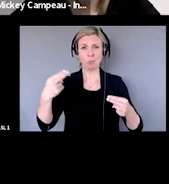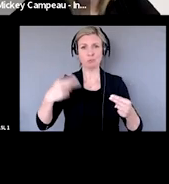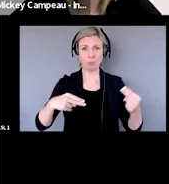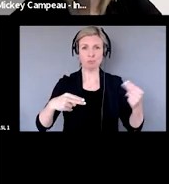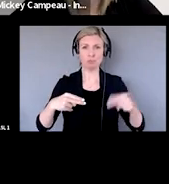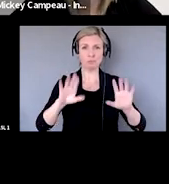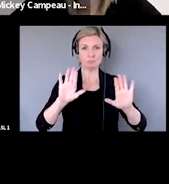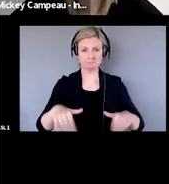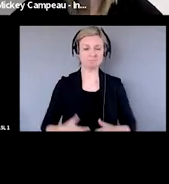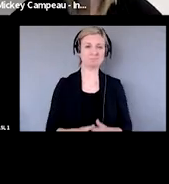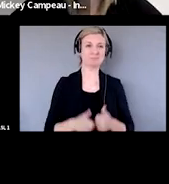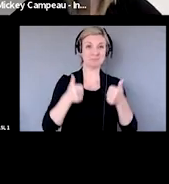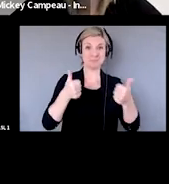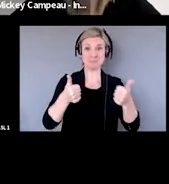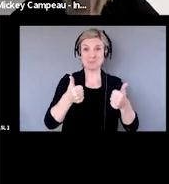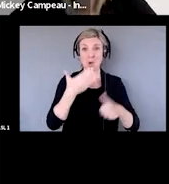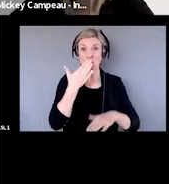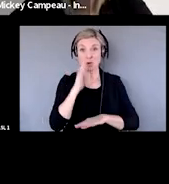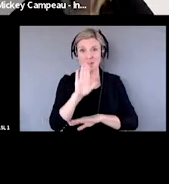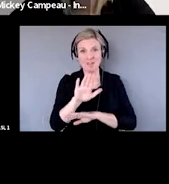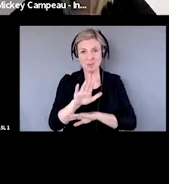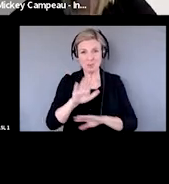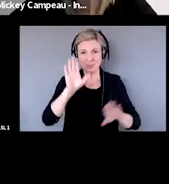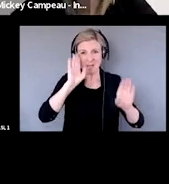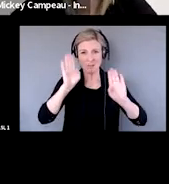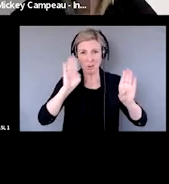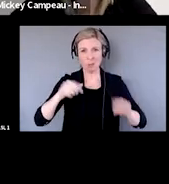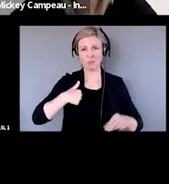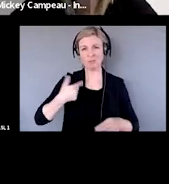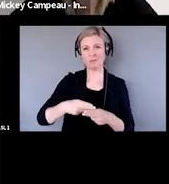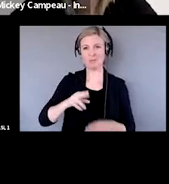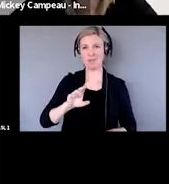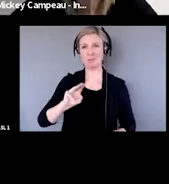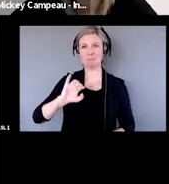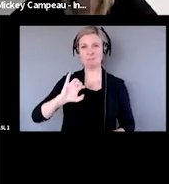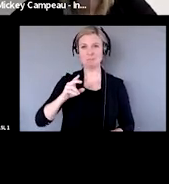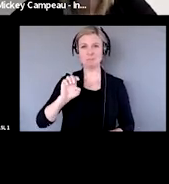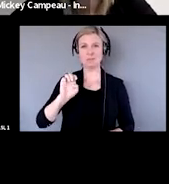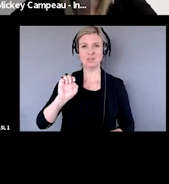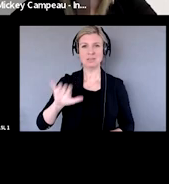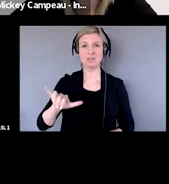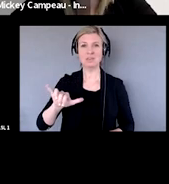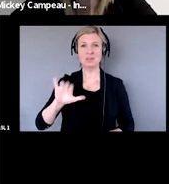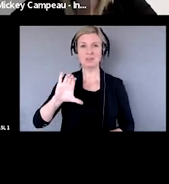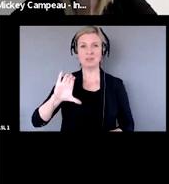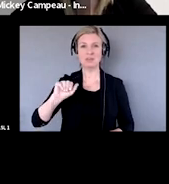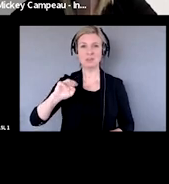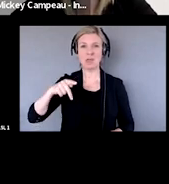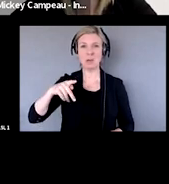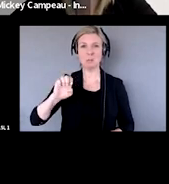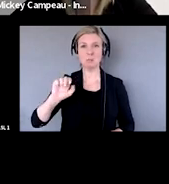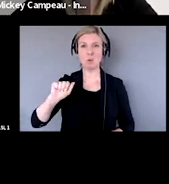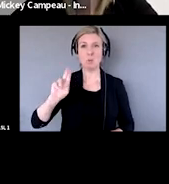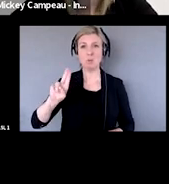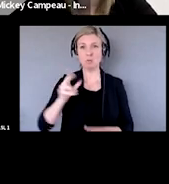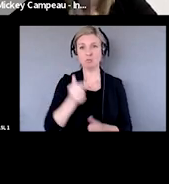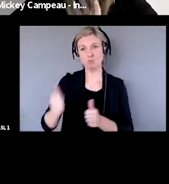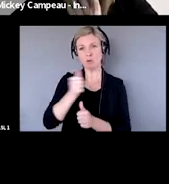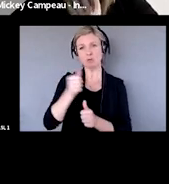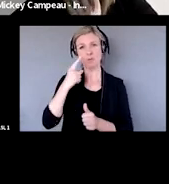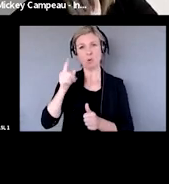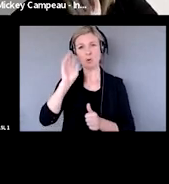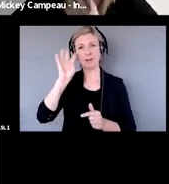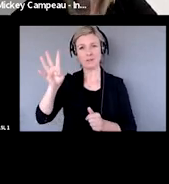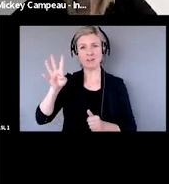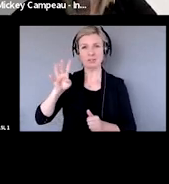Good afternoon, everyone. I am Mickey Campo, Director of Community Growth at Innovation Guelph, and I welcome